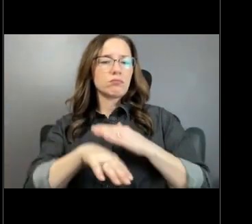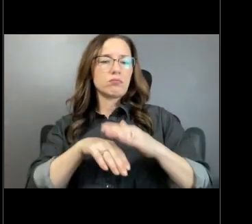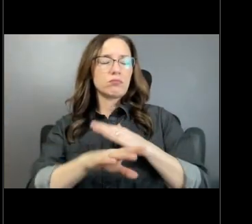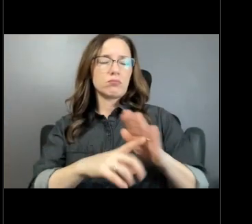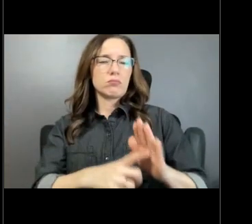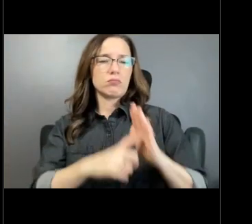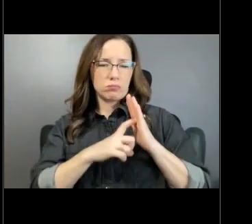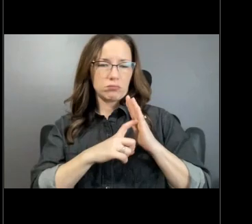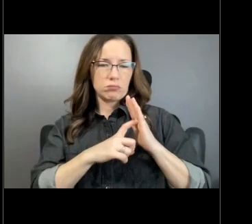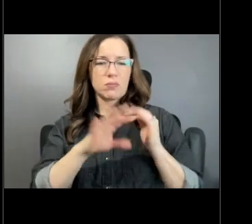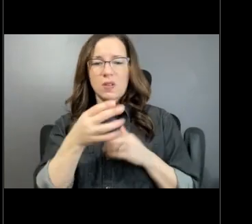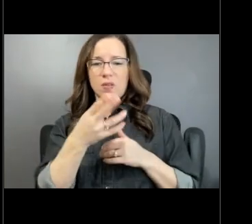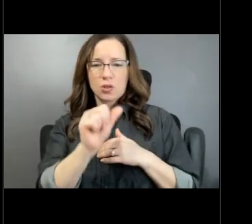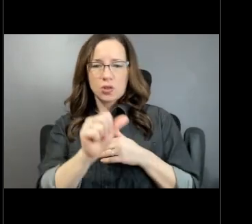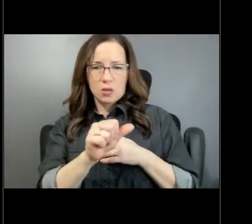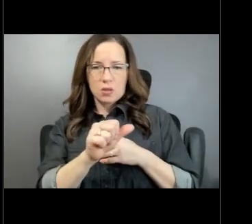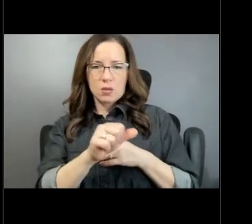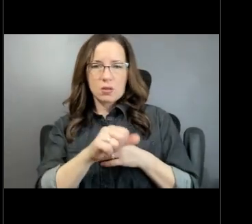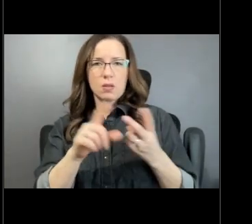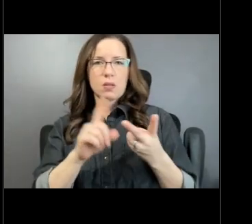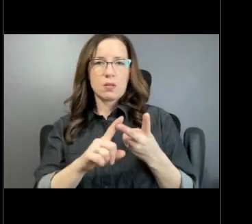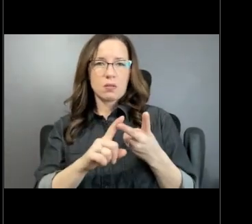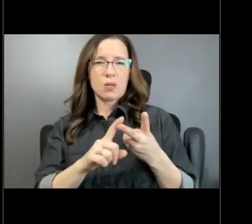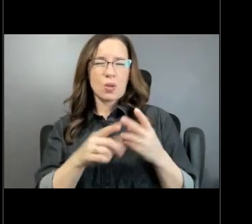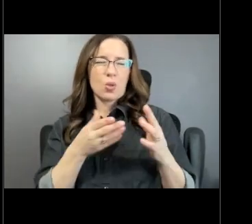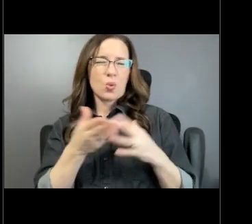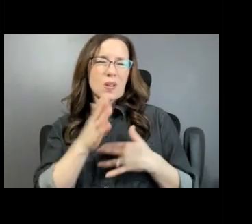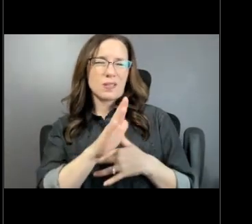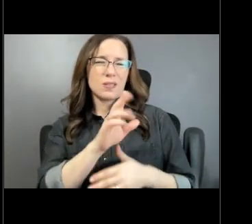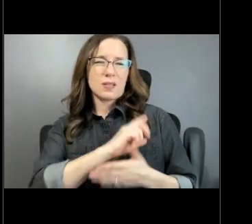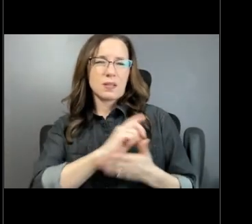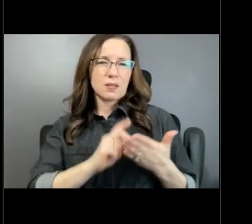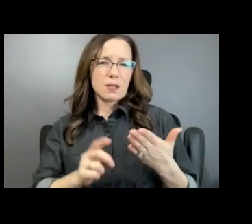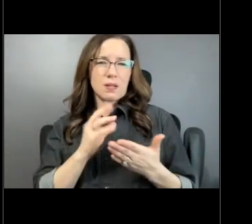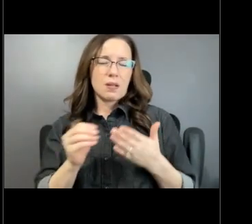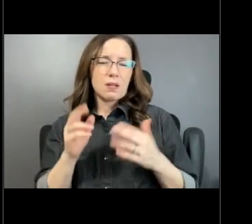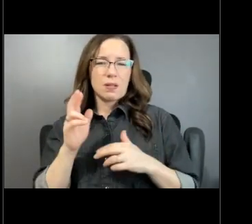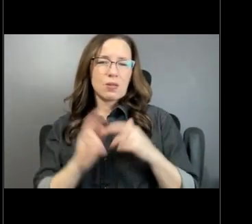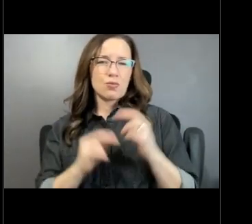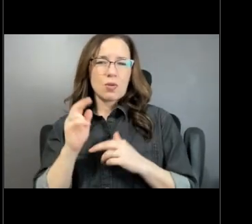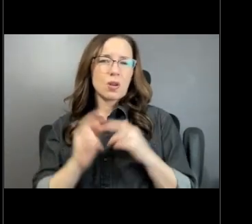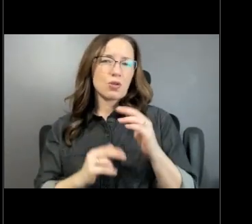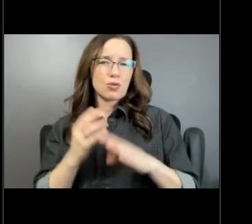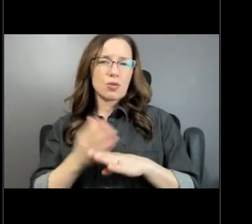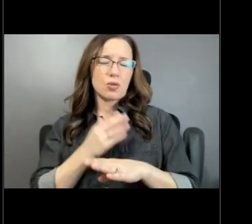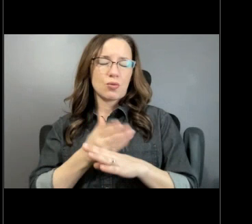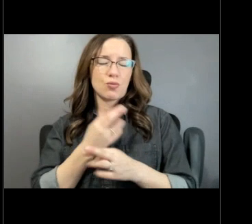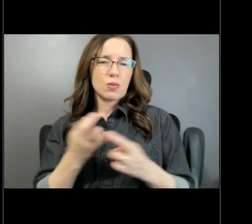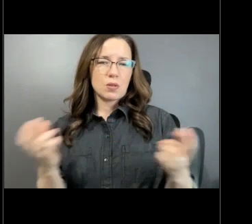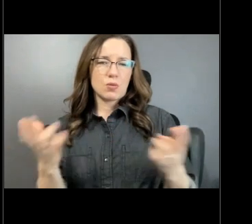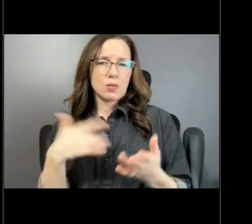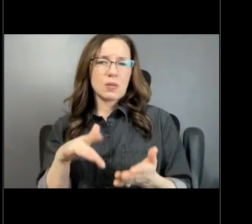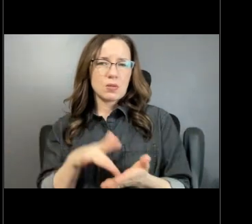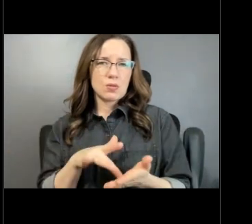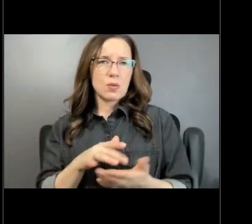the FHA via its Design and Construction Resource